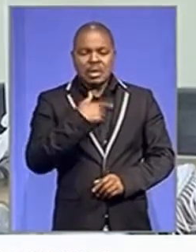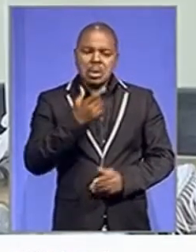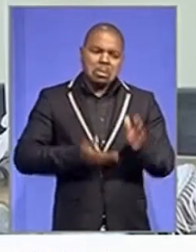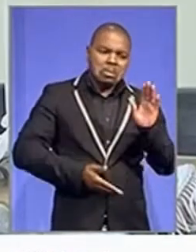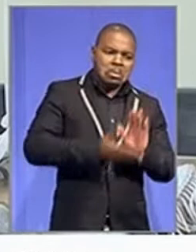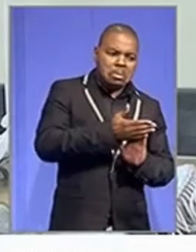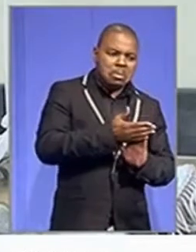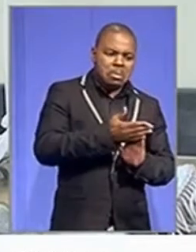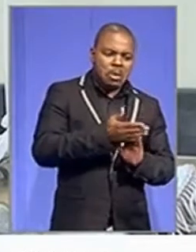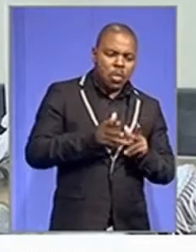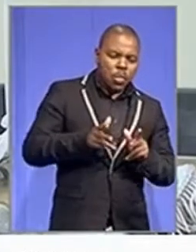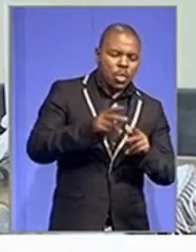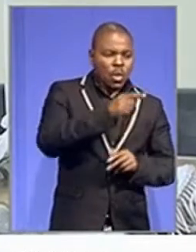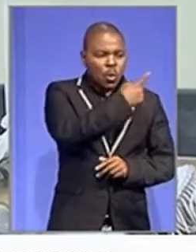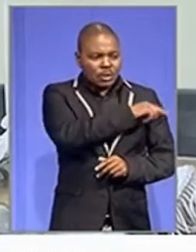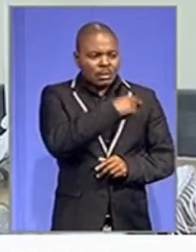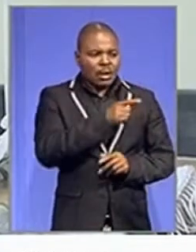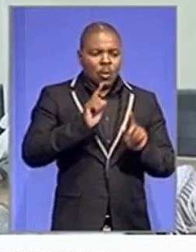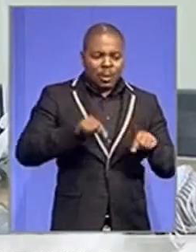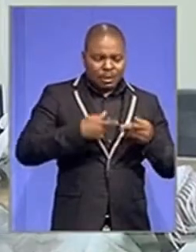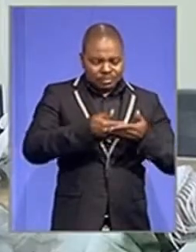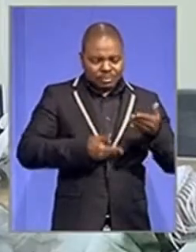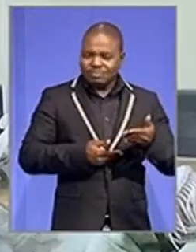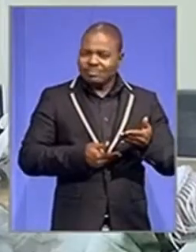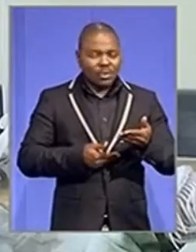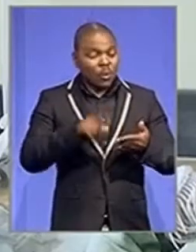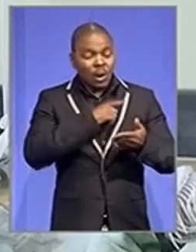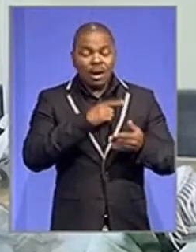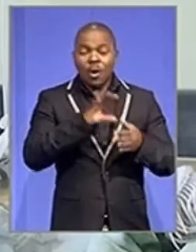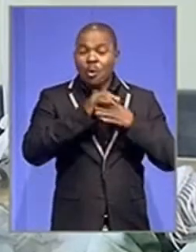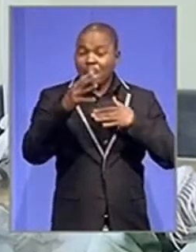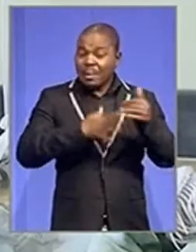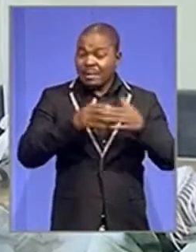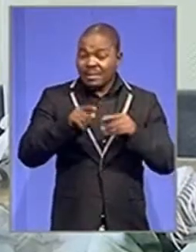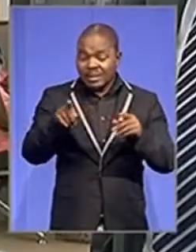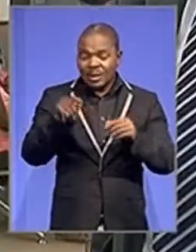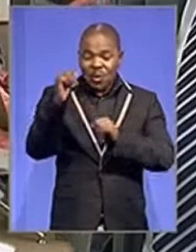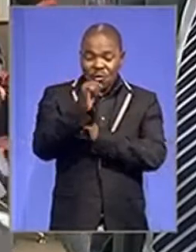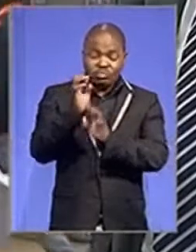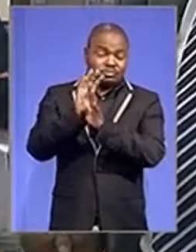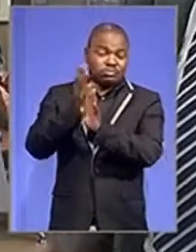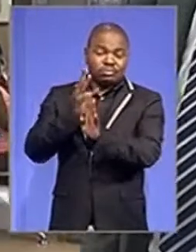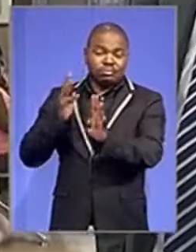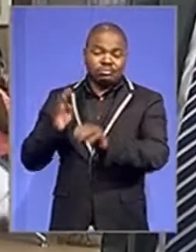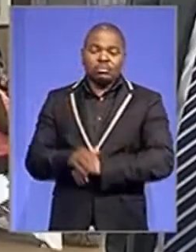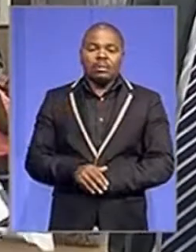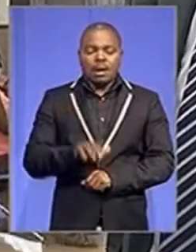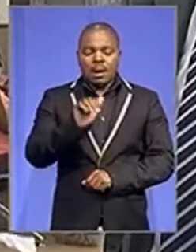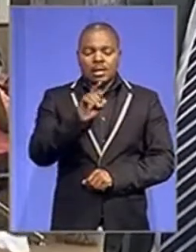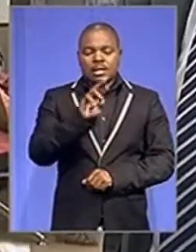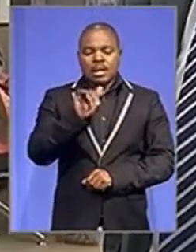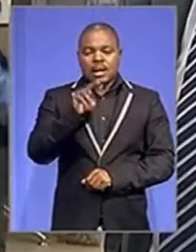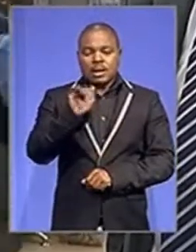sepetlele ba sa tshwara dibete ka gore dilane tsa ko mafetse di telle thata. Johanna Adriana wa dingwaga di